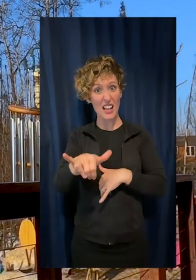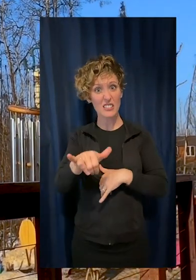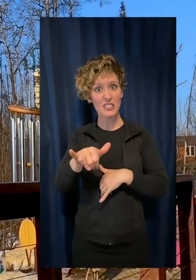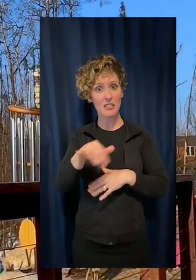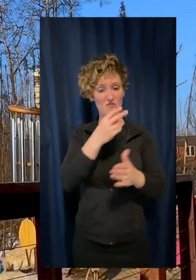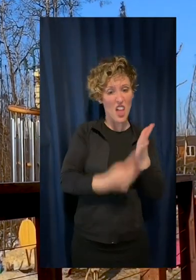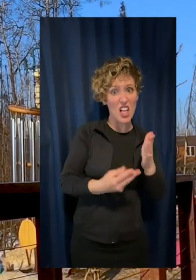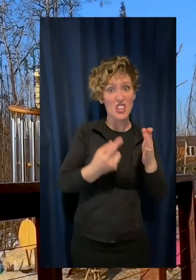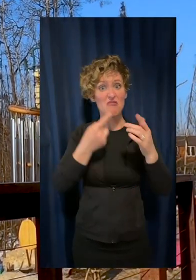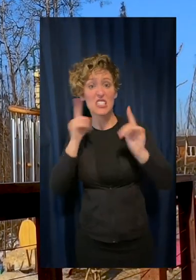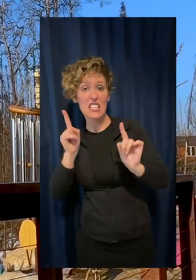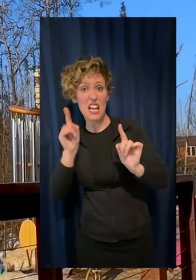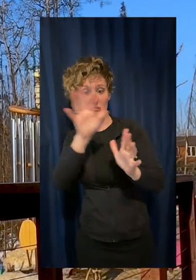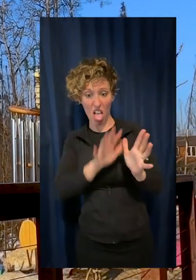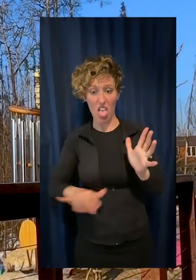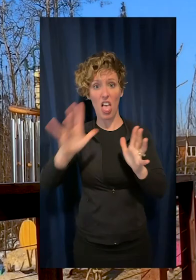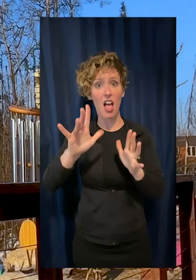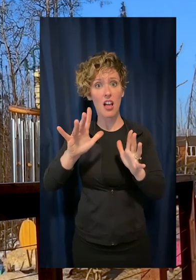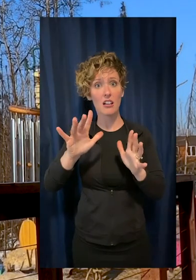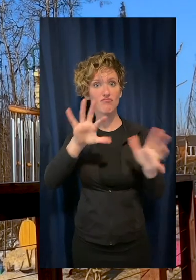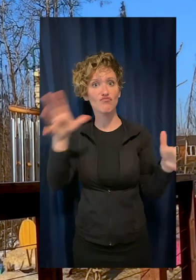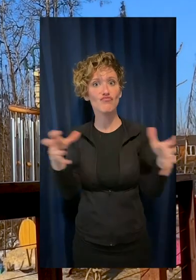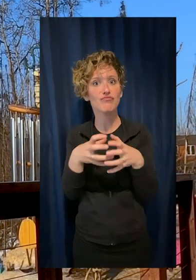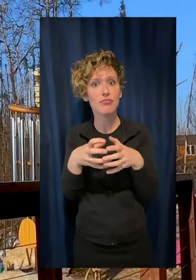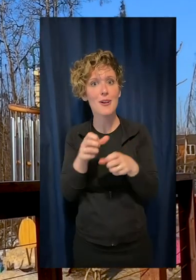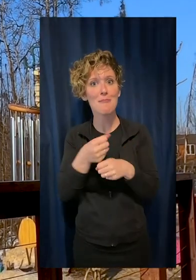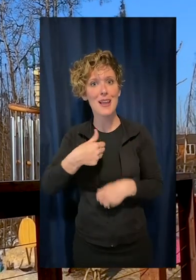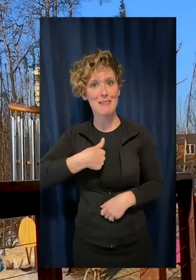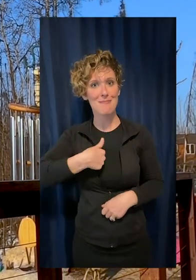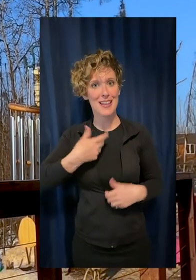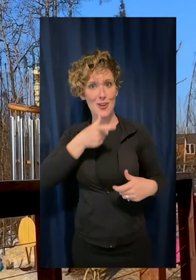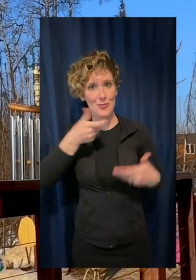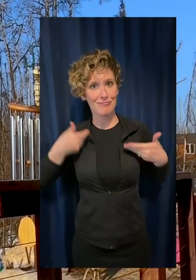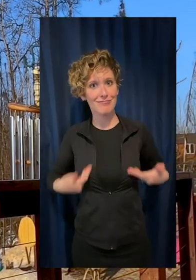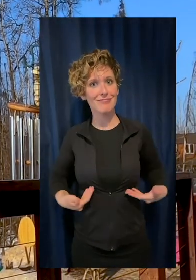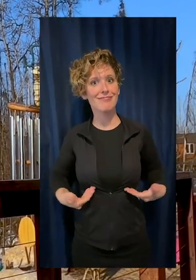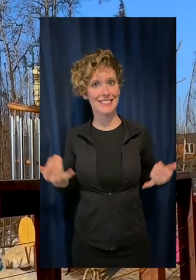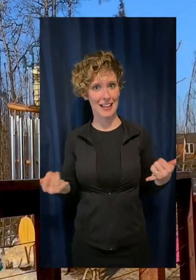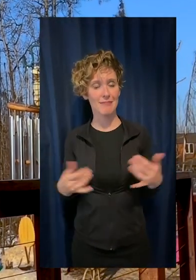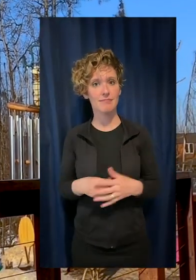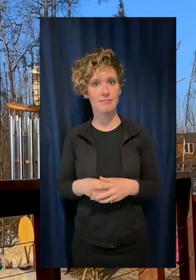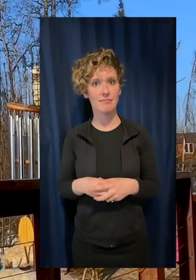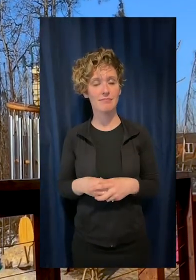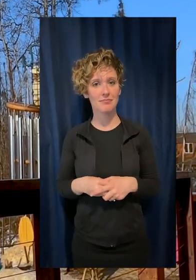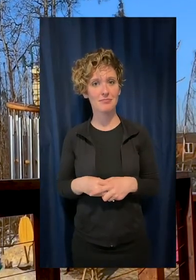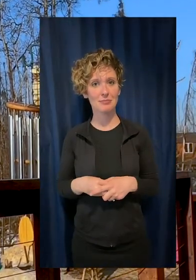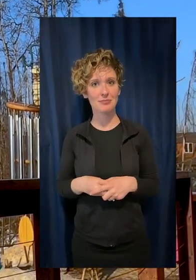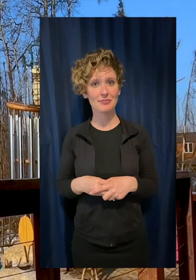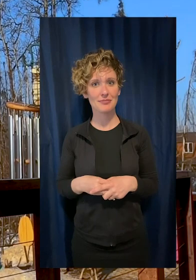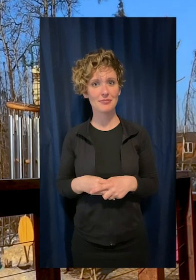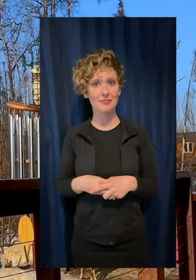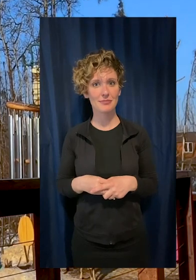well. They're all based on judgments and decisions that I made as the first time I walked